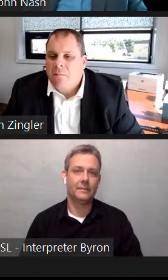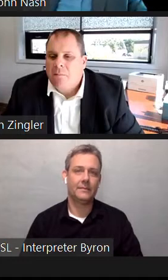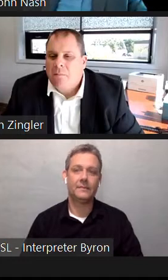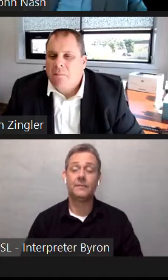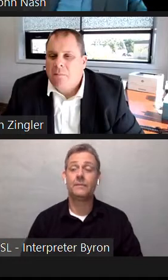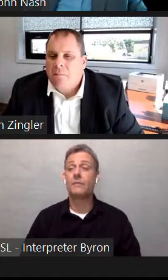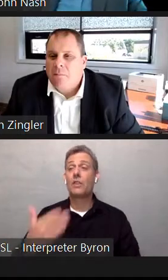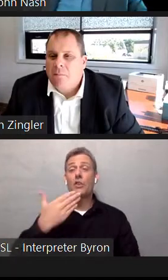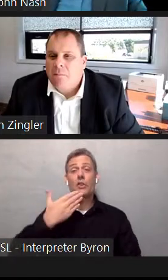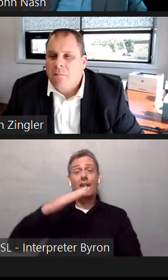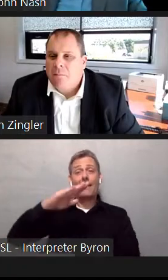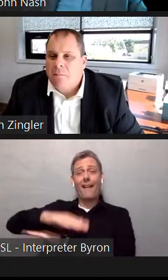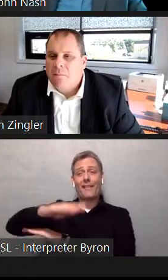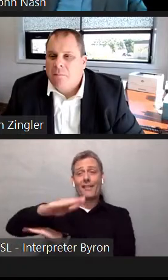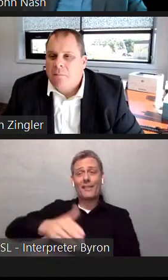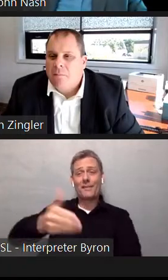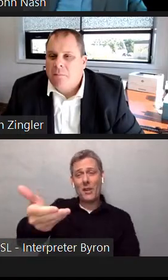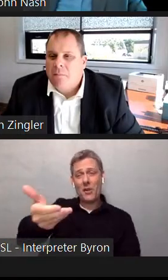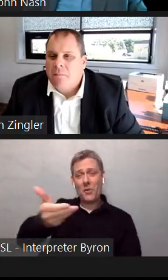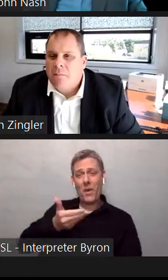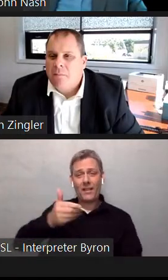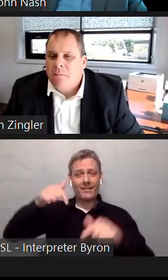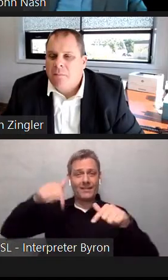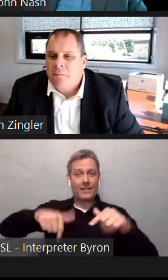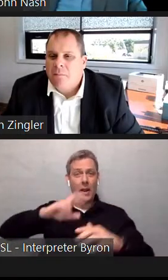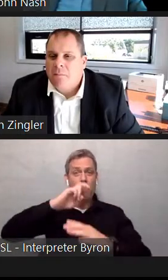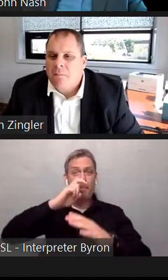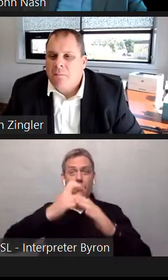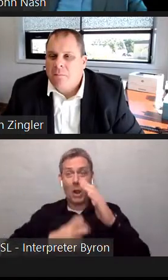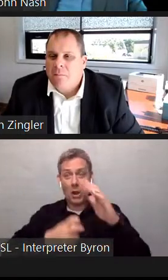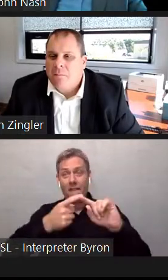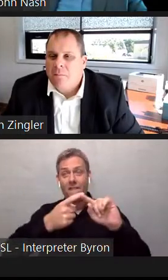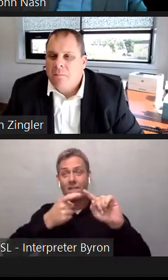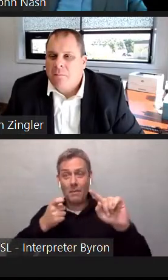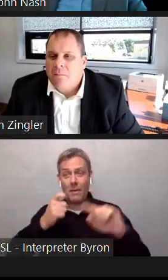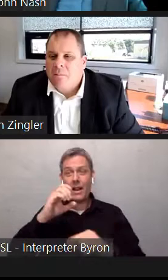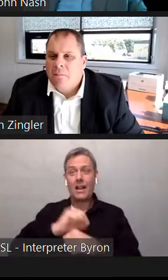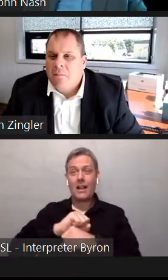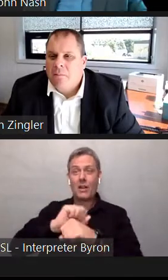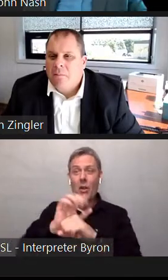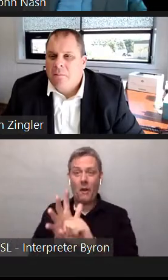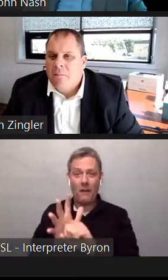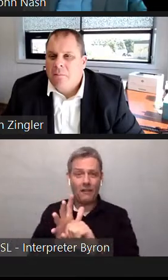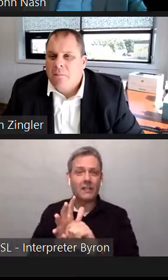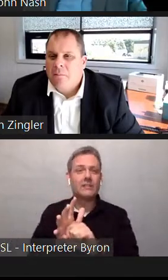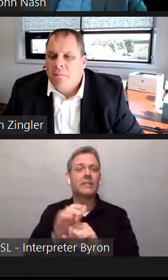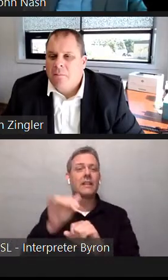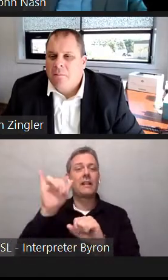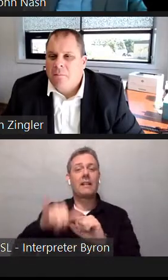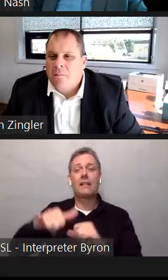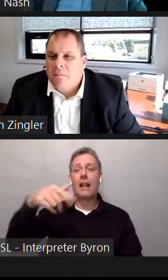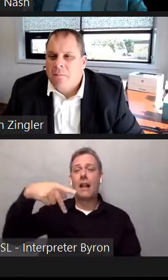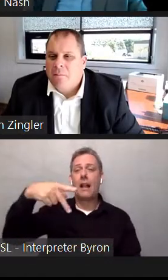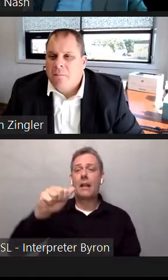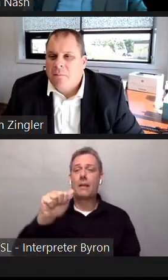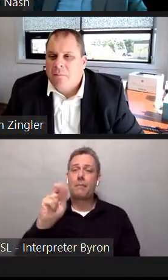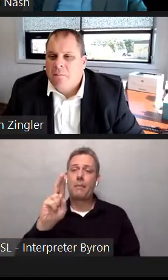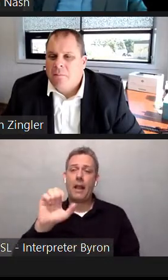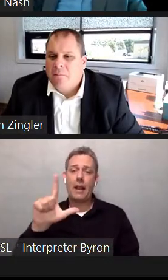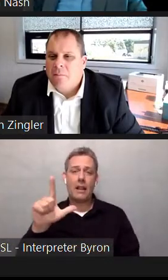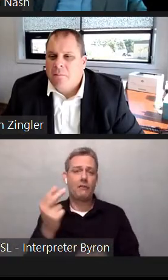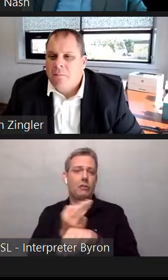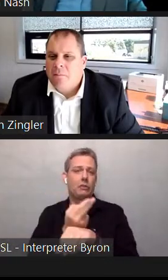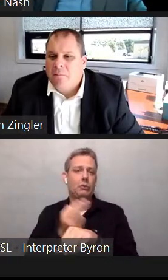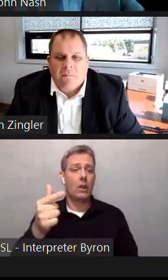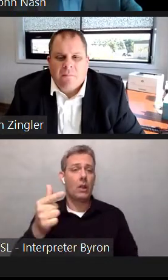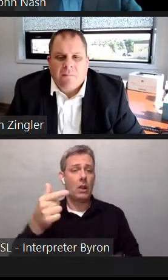Good afternoon and welcome to the Emerging from COVID-19 panel on using data to transform whole person services and